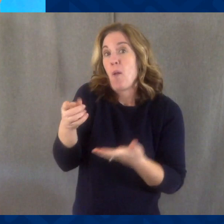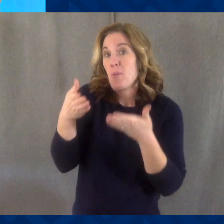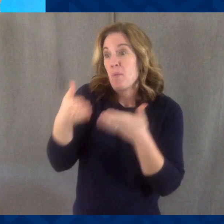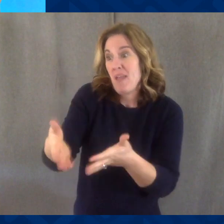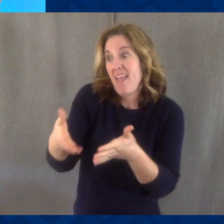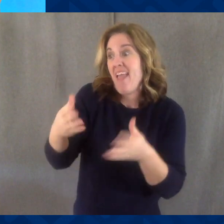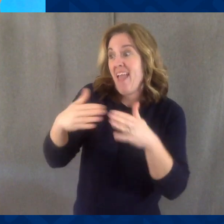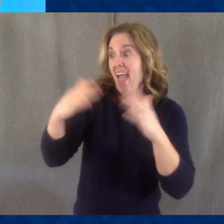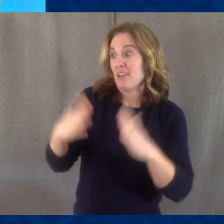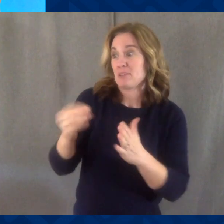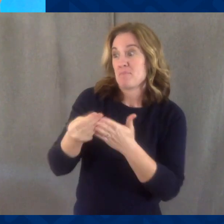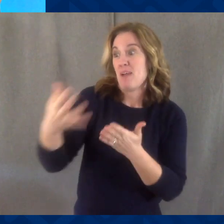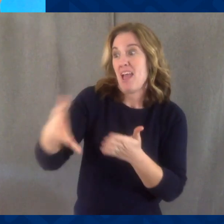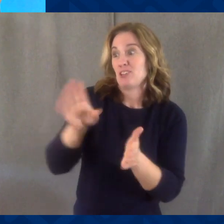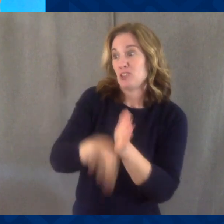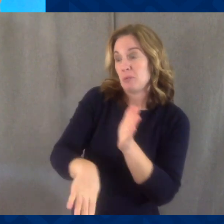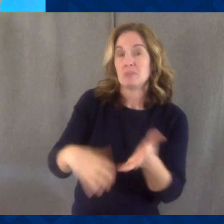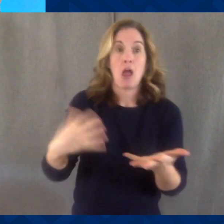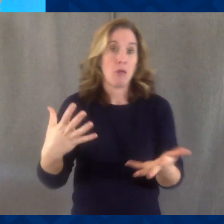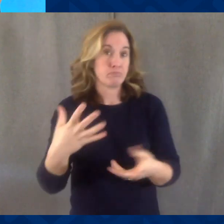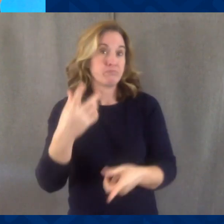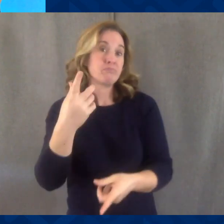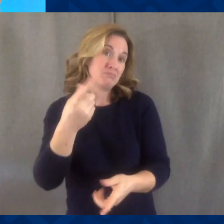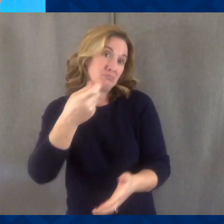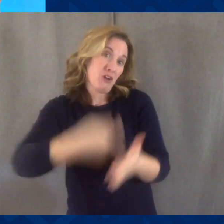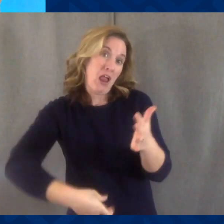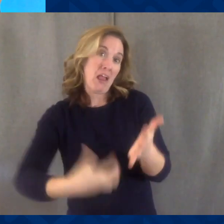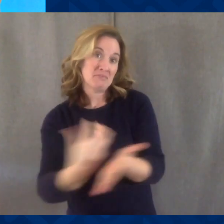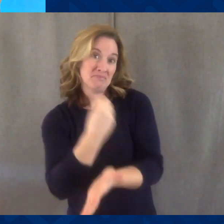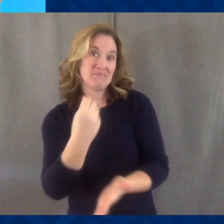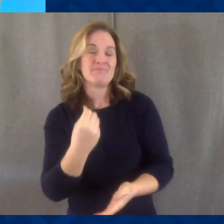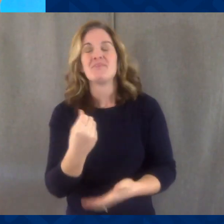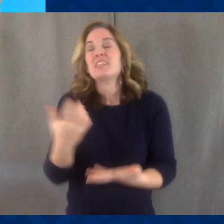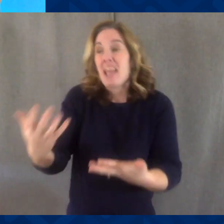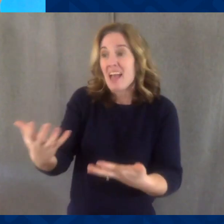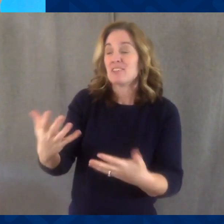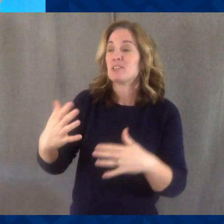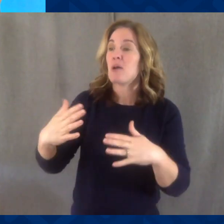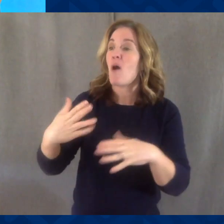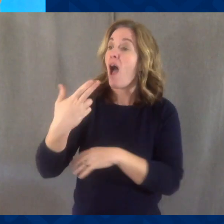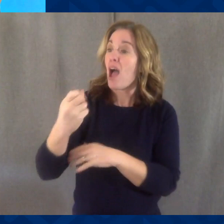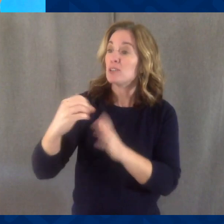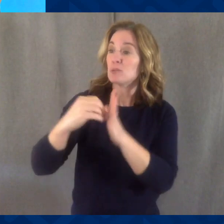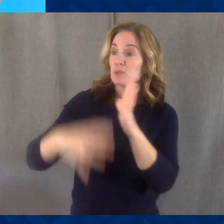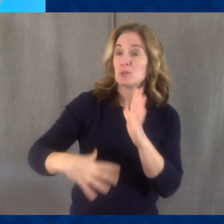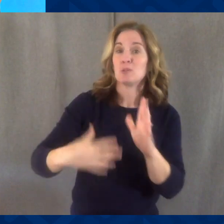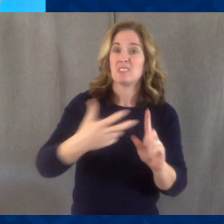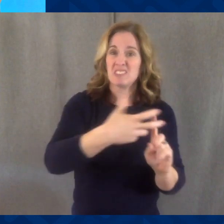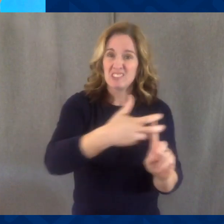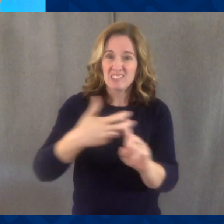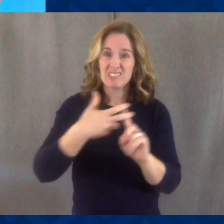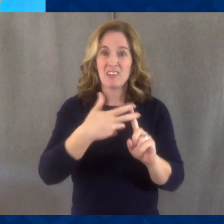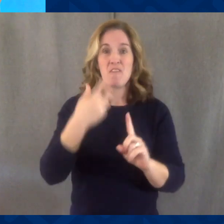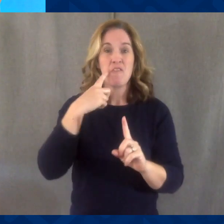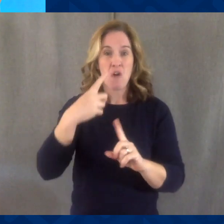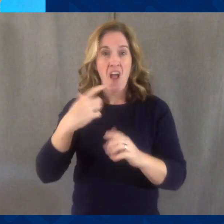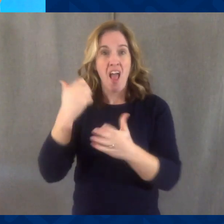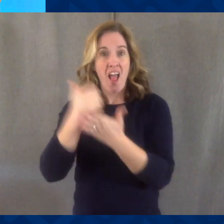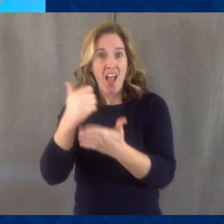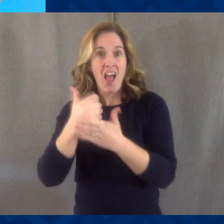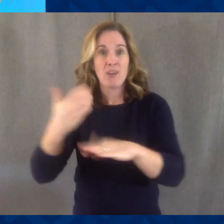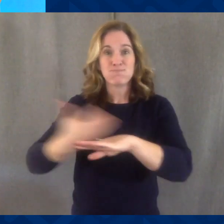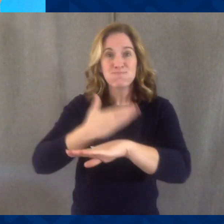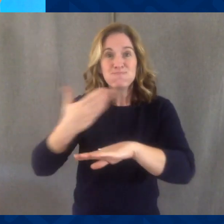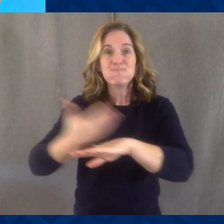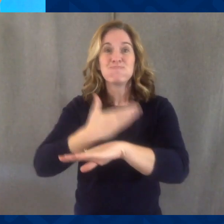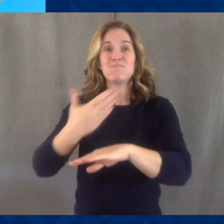Hey, the price is right. But we renovated this place with the help of high school students. So we had high school students on the roof. We had high school students digging